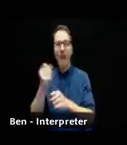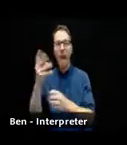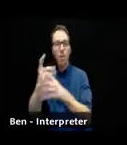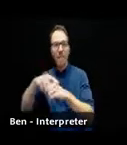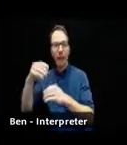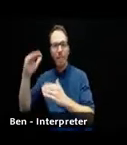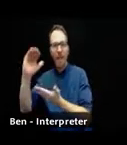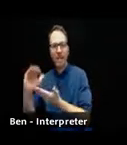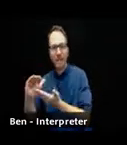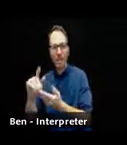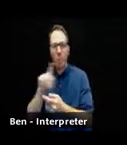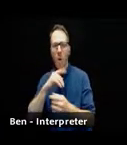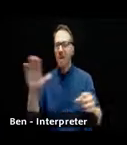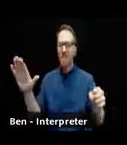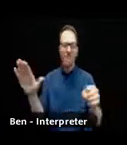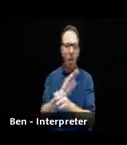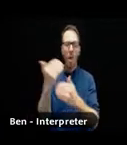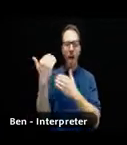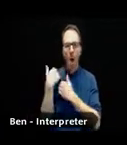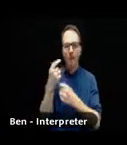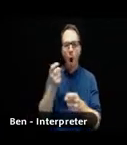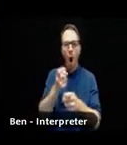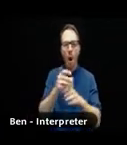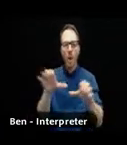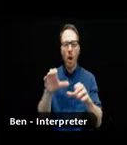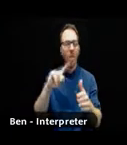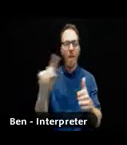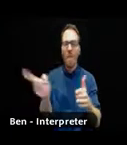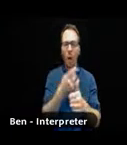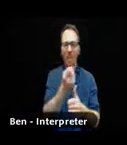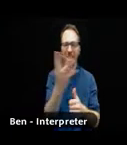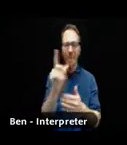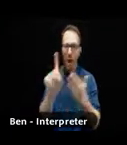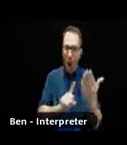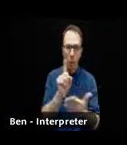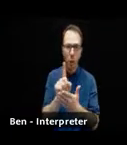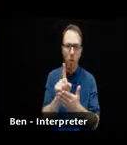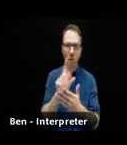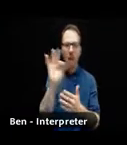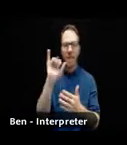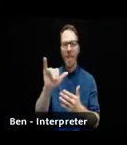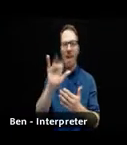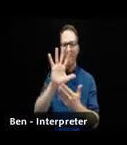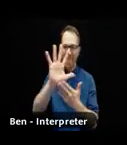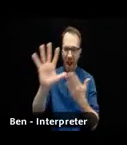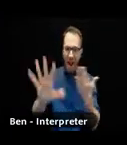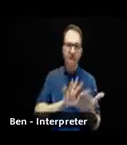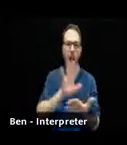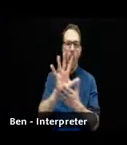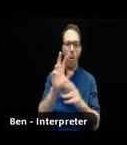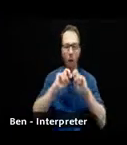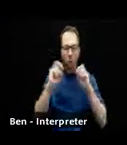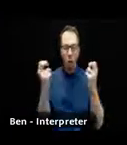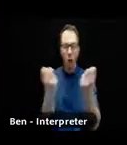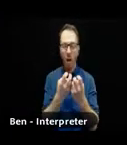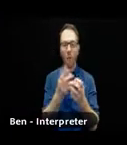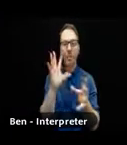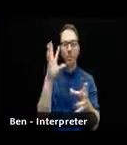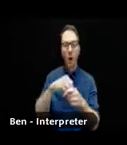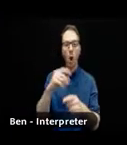was a full accounting of the harms that were done. The first several hours of this five-hour circle involved the